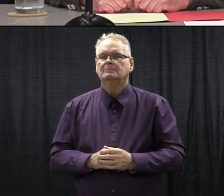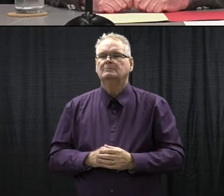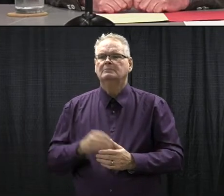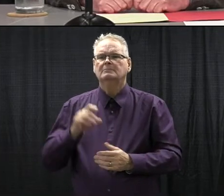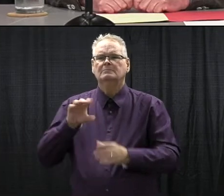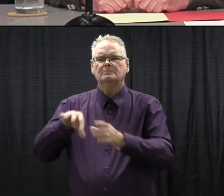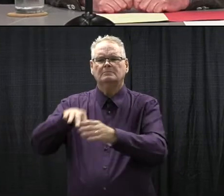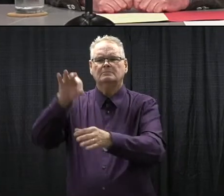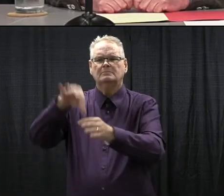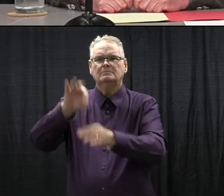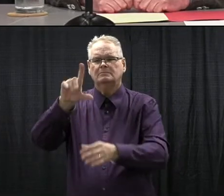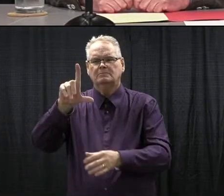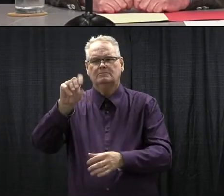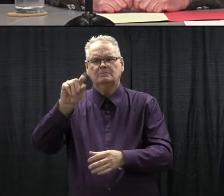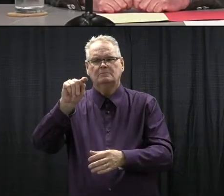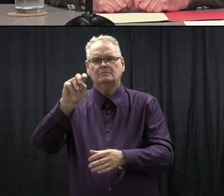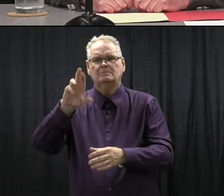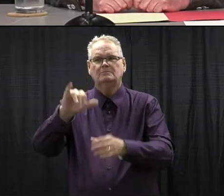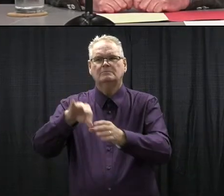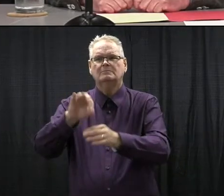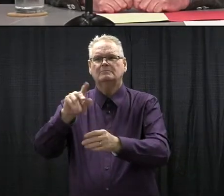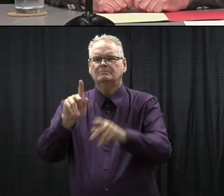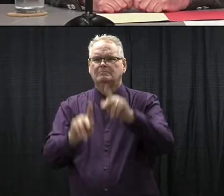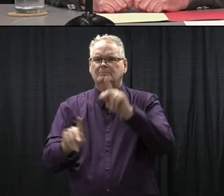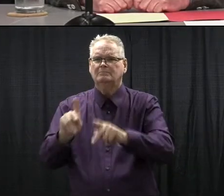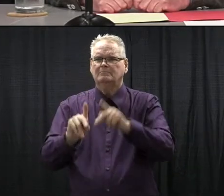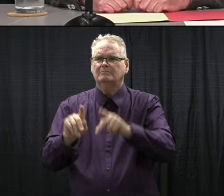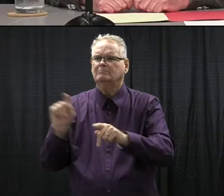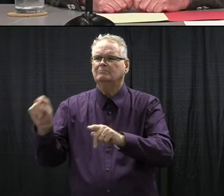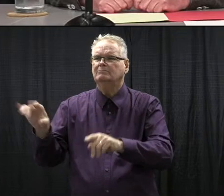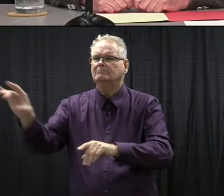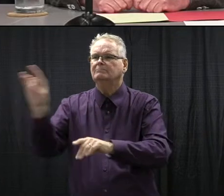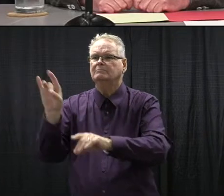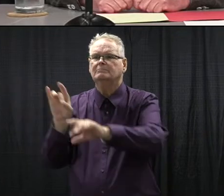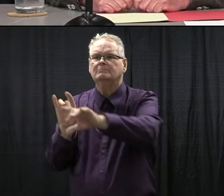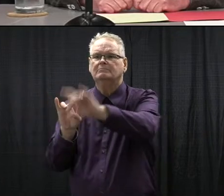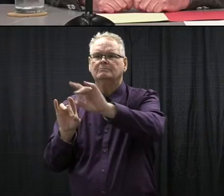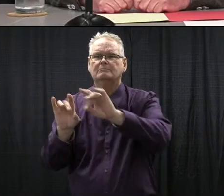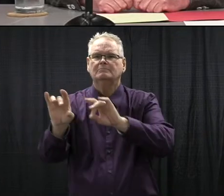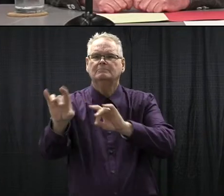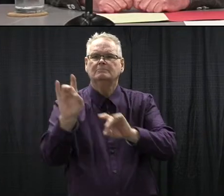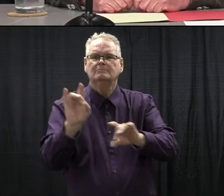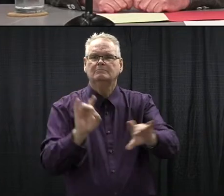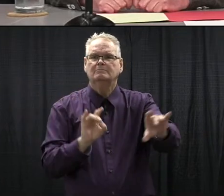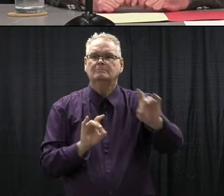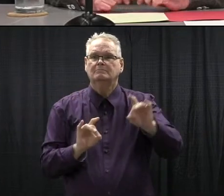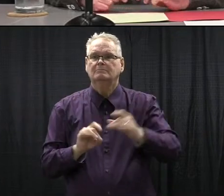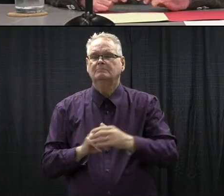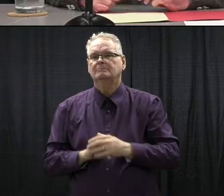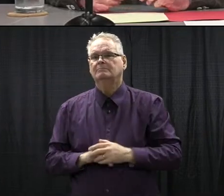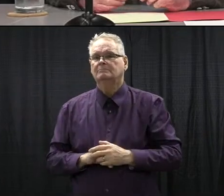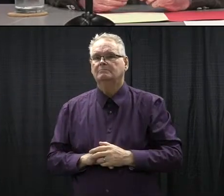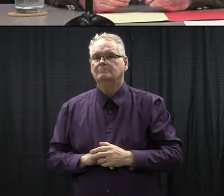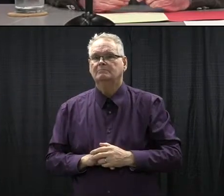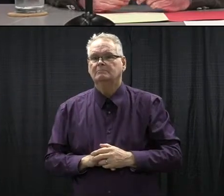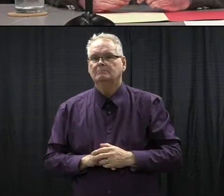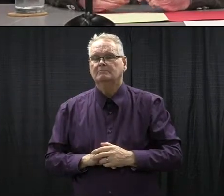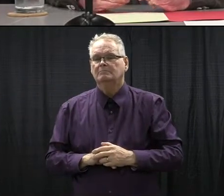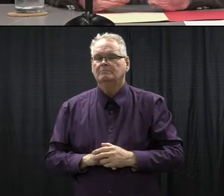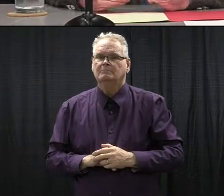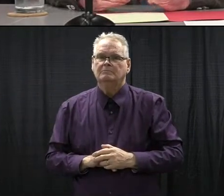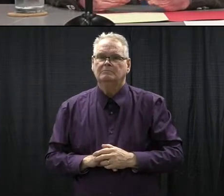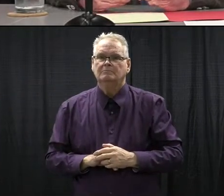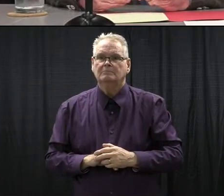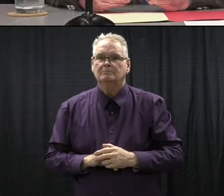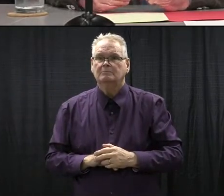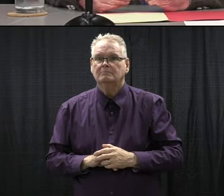looking at over 82% with first and over 43% for fully. Now with the mask mandate, looking to entice people to also, who haven't